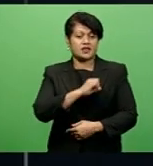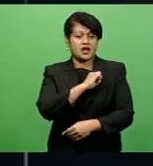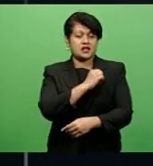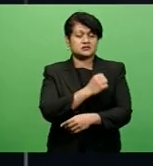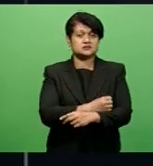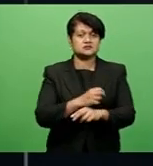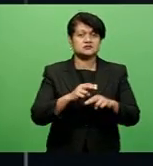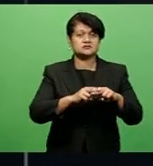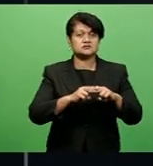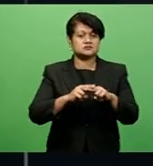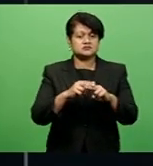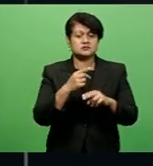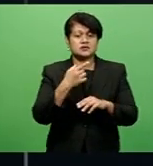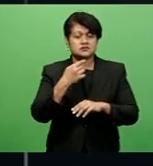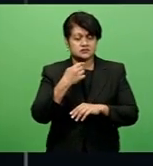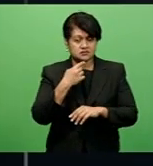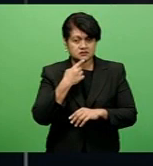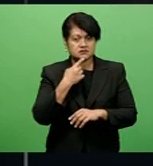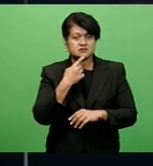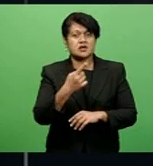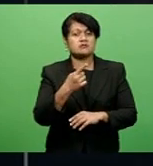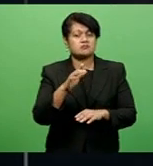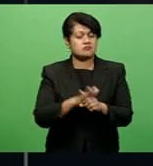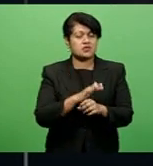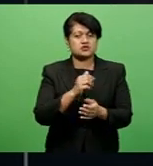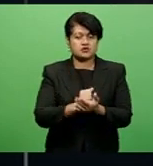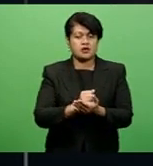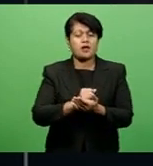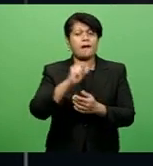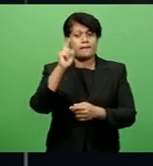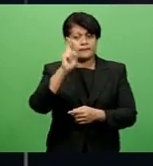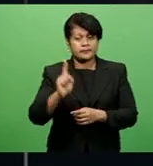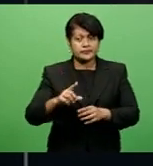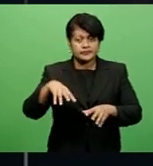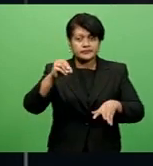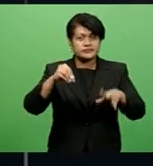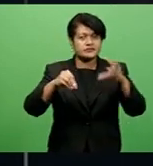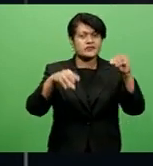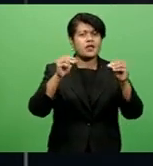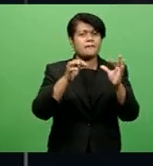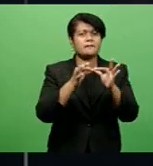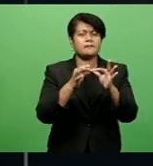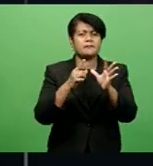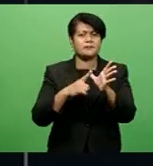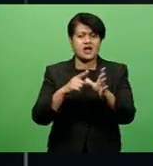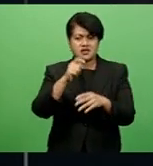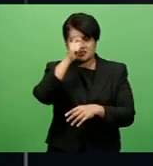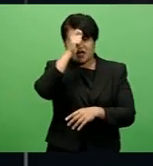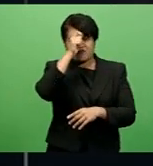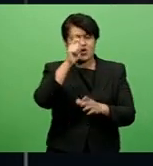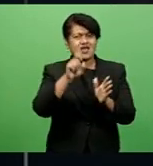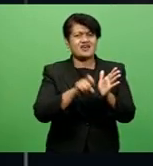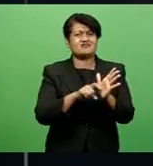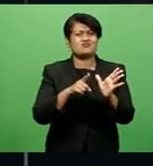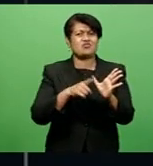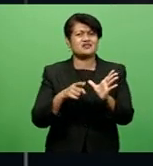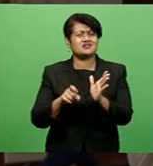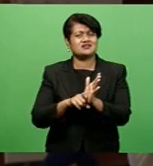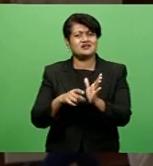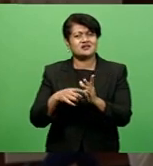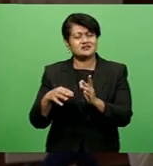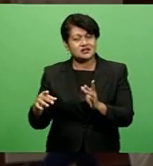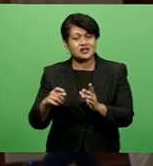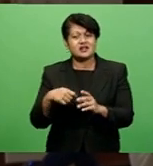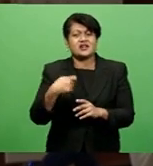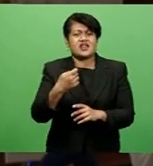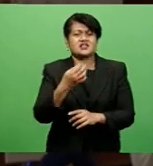Fiji Limited has confirmed there will be power supply disruptions throughout Mba, Tavwa and Rakiraki over the next 2 days. This is